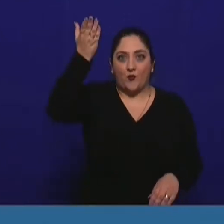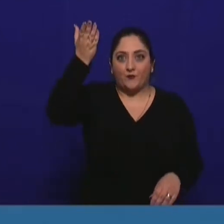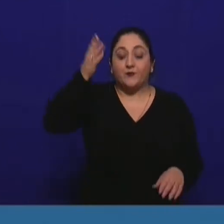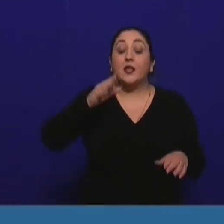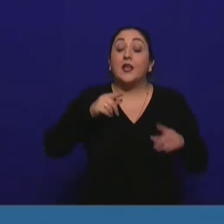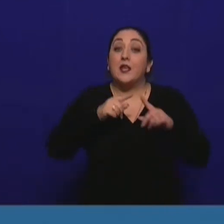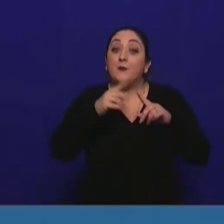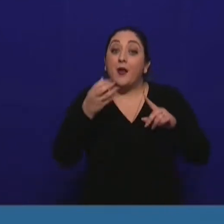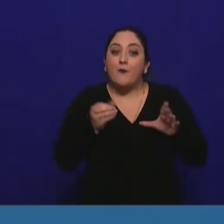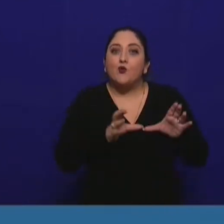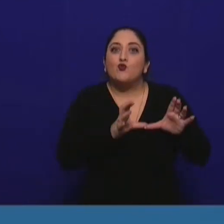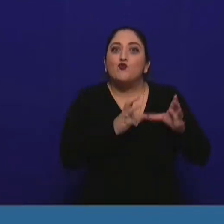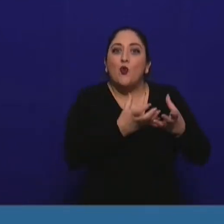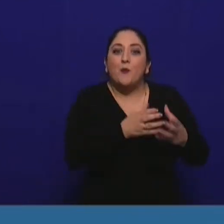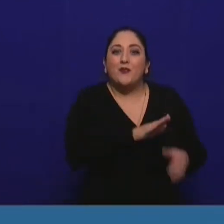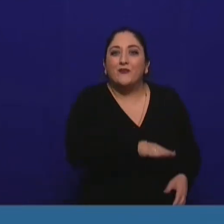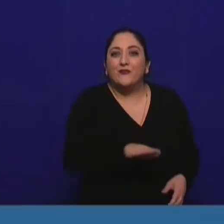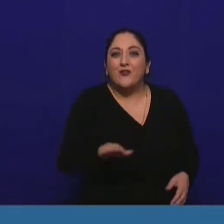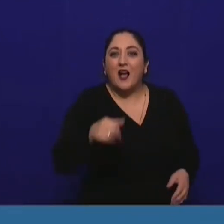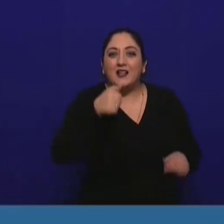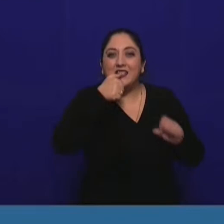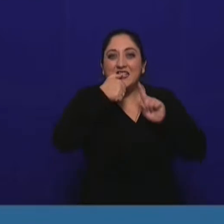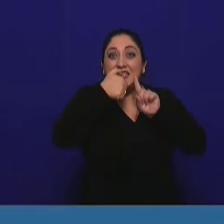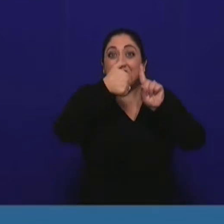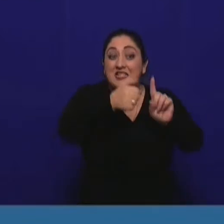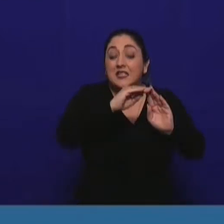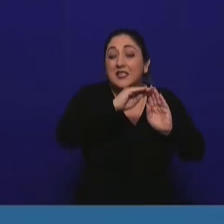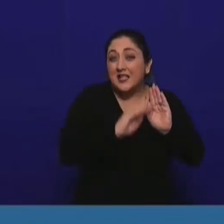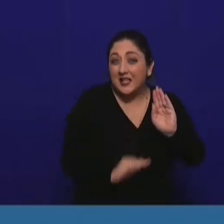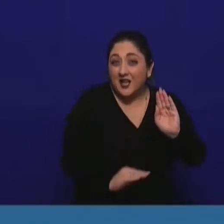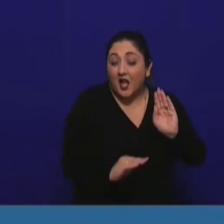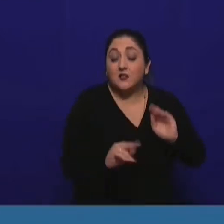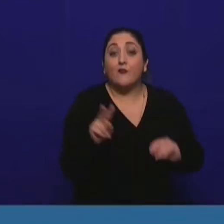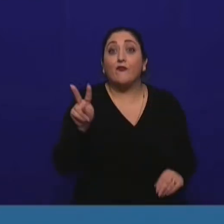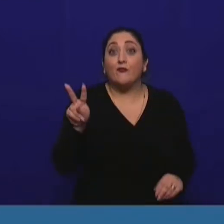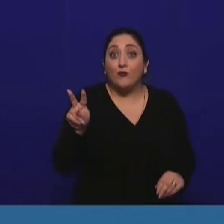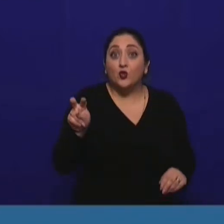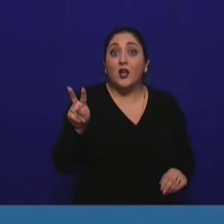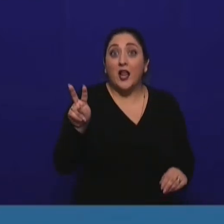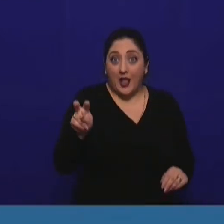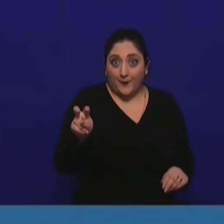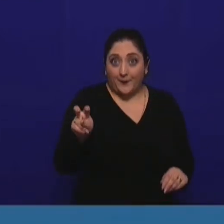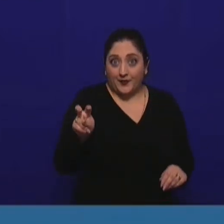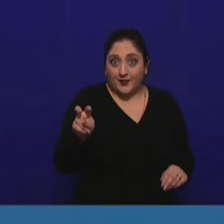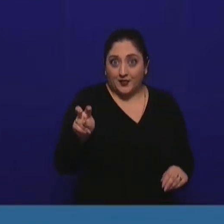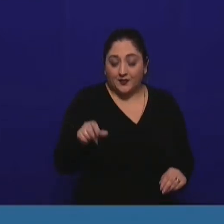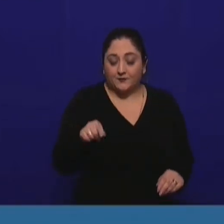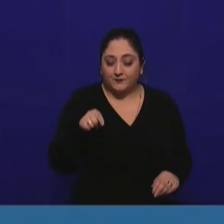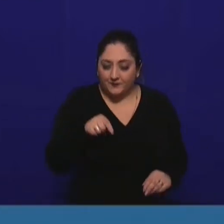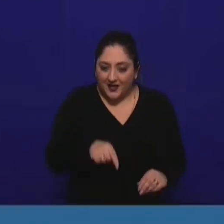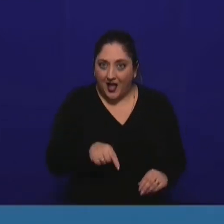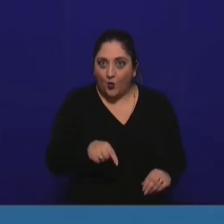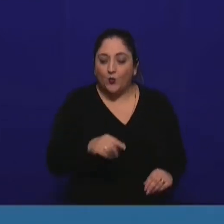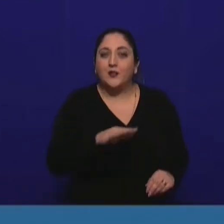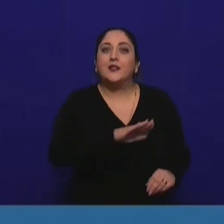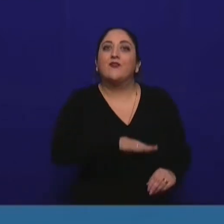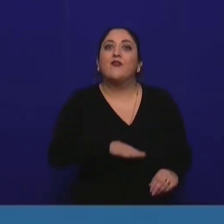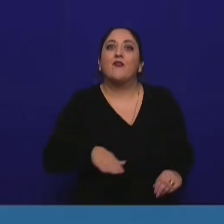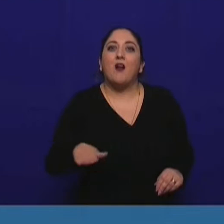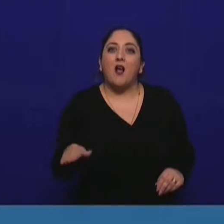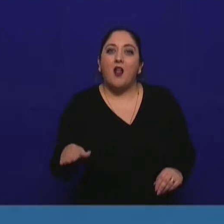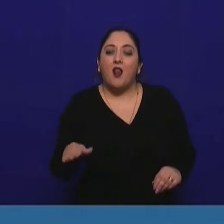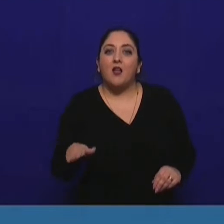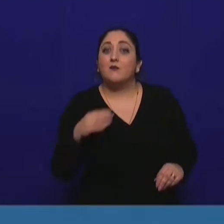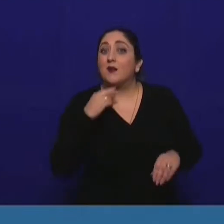ta' tfal ta' inqas minn 16-il sena li wkoll huma vulnerabbli minn dawn il-lista li semmejt diġà u allura bħalissa